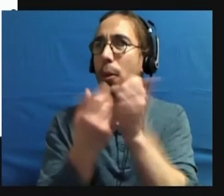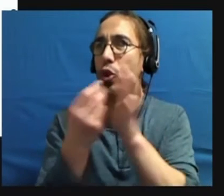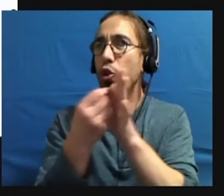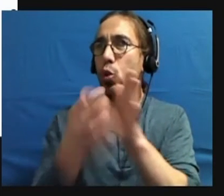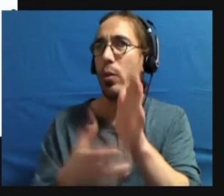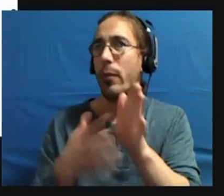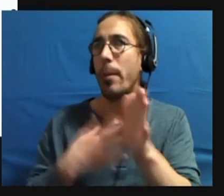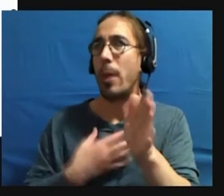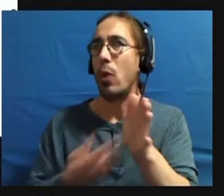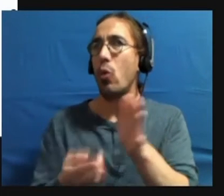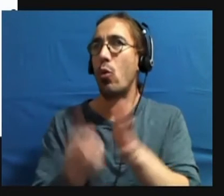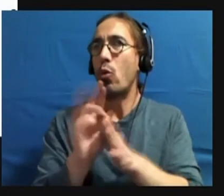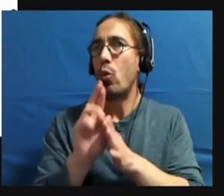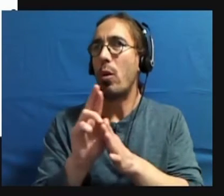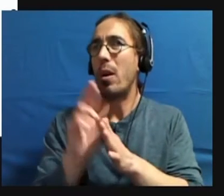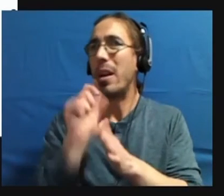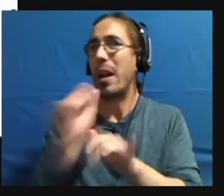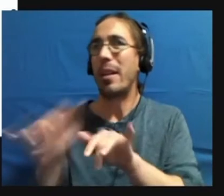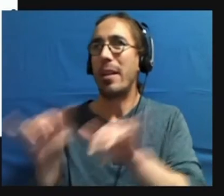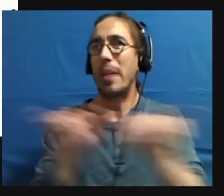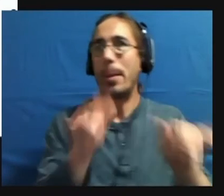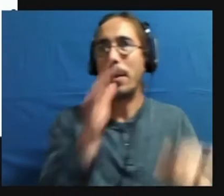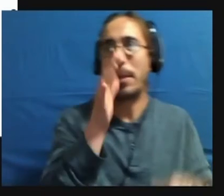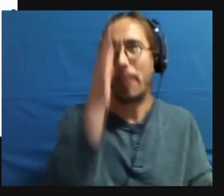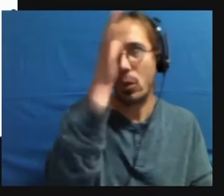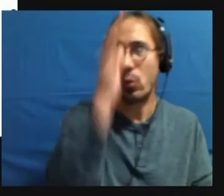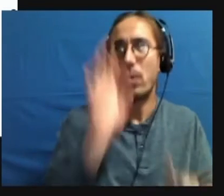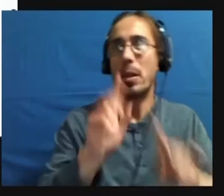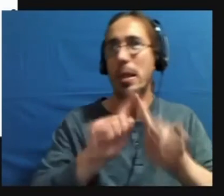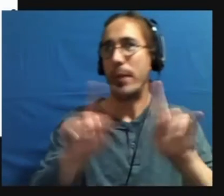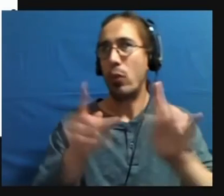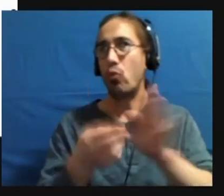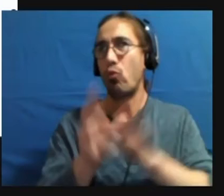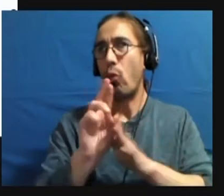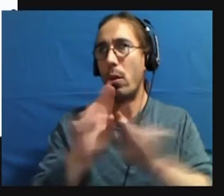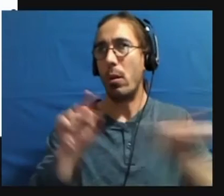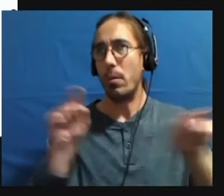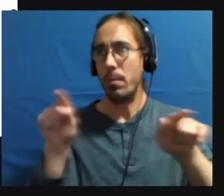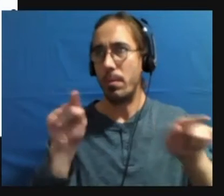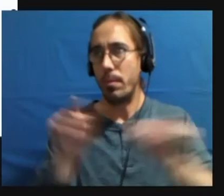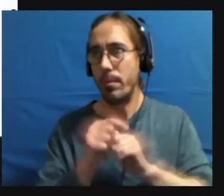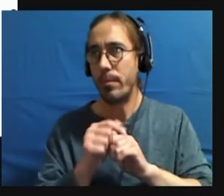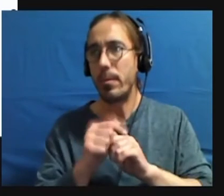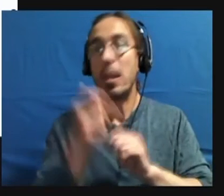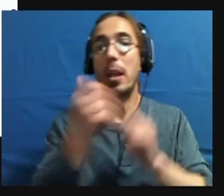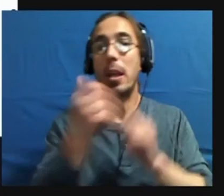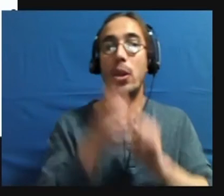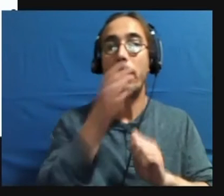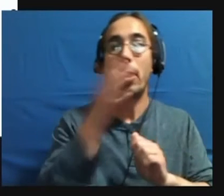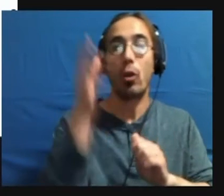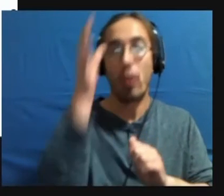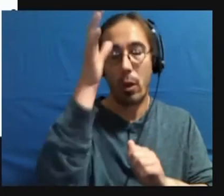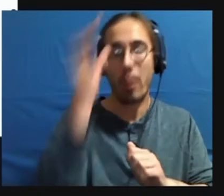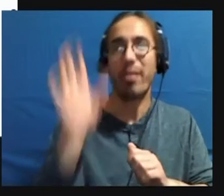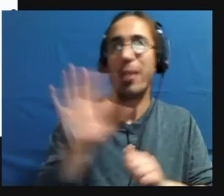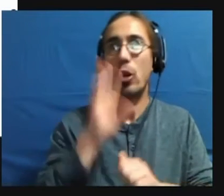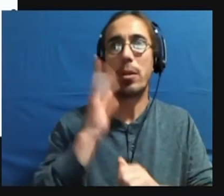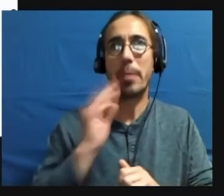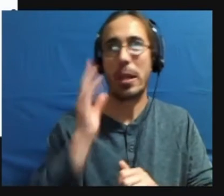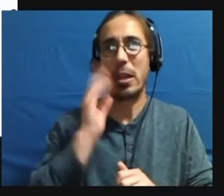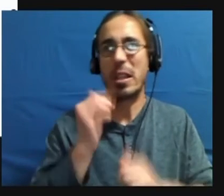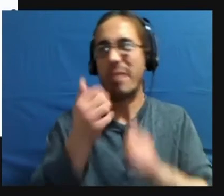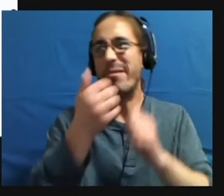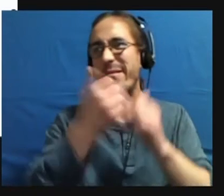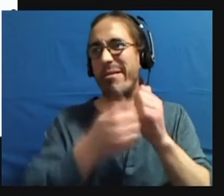that is not the same as being a parent. And each parent's personal experience with their child is different. And